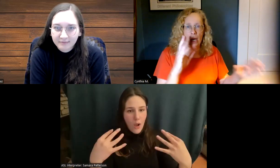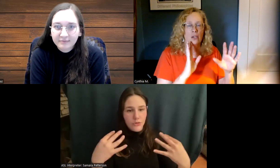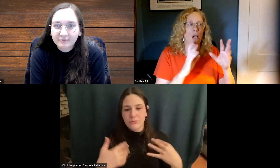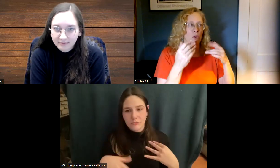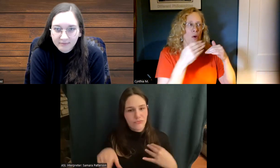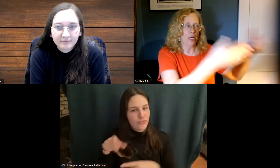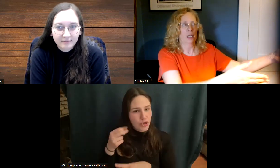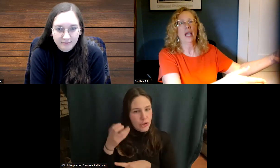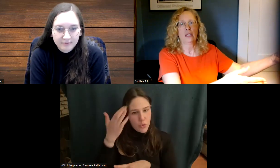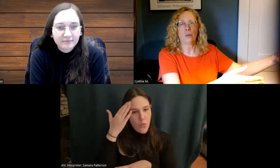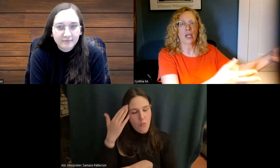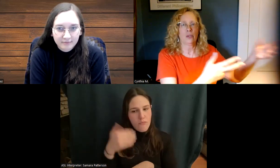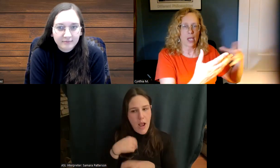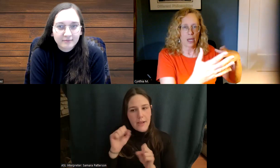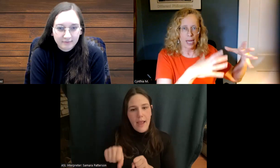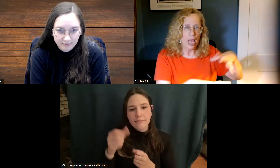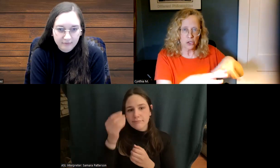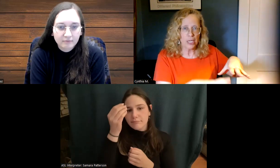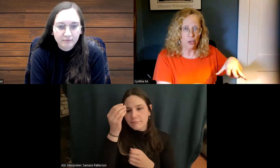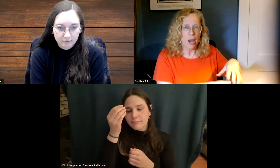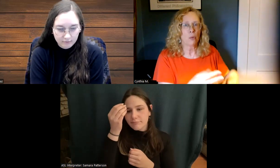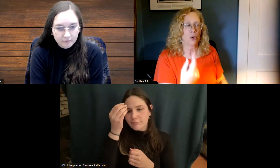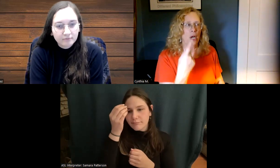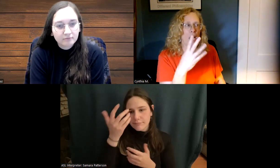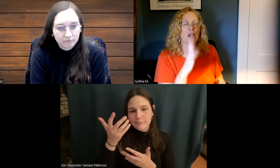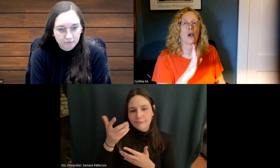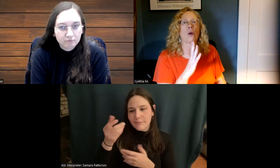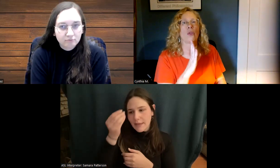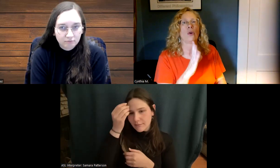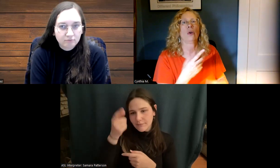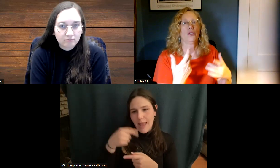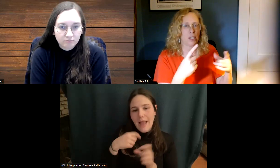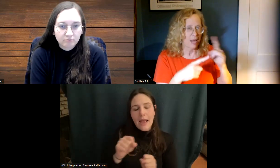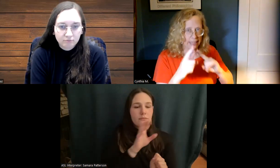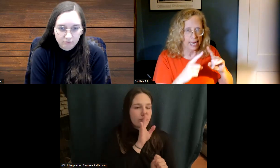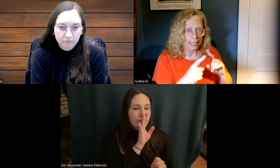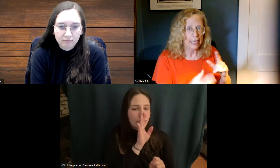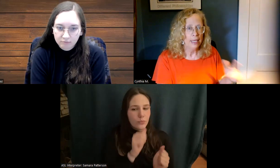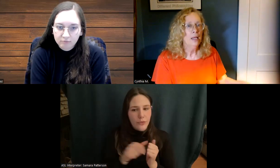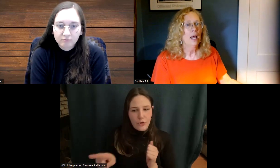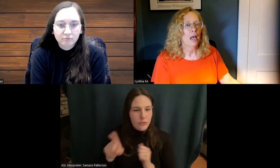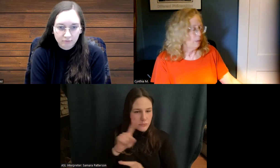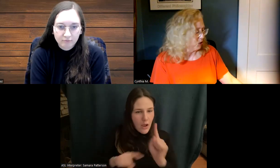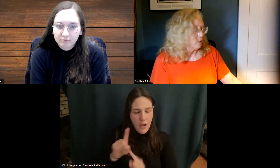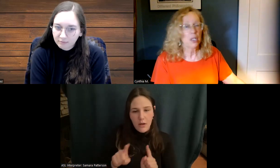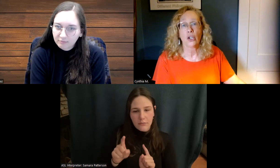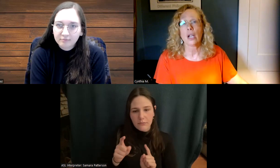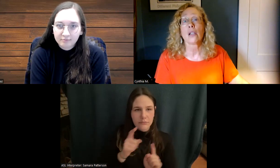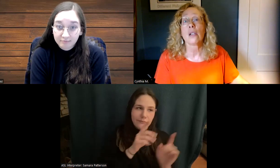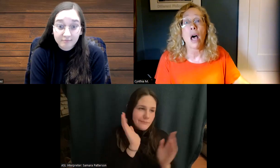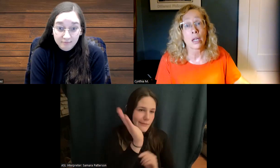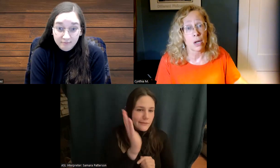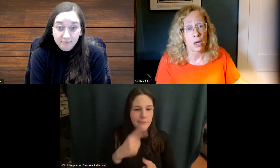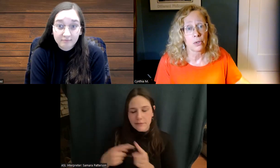know. I could talk with her. I could let someone else kind of like actually interact with her, and I could talk with her just by signing. She's really good.